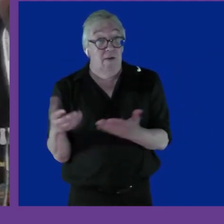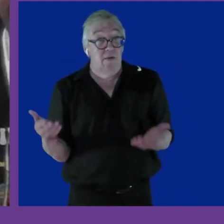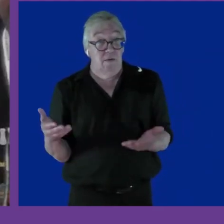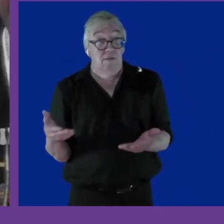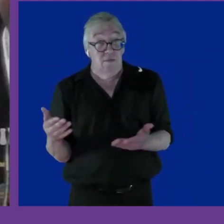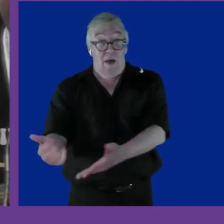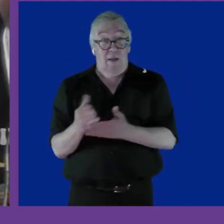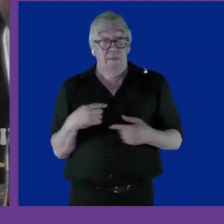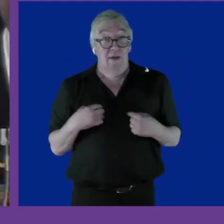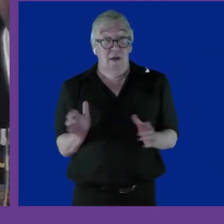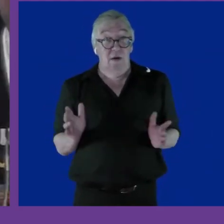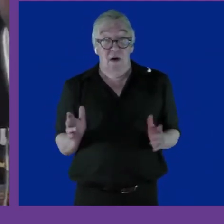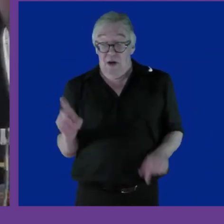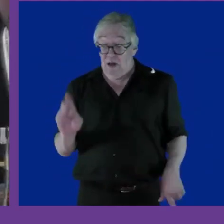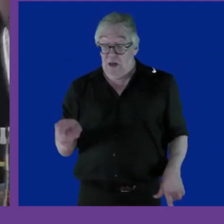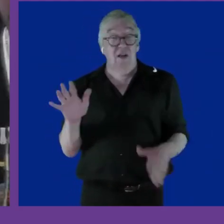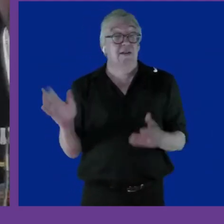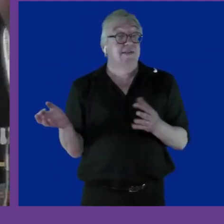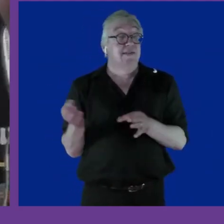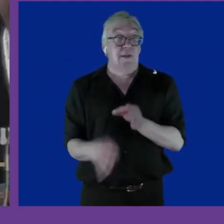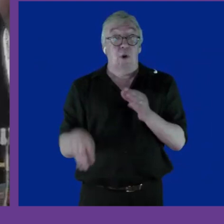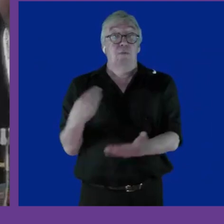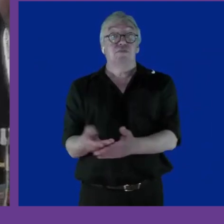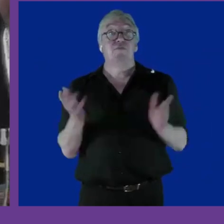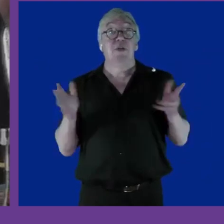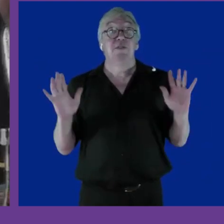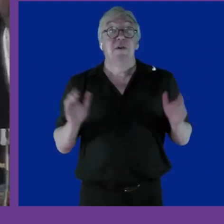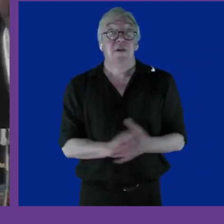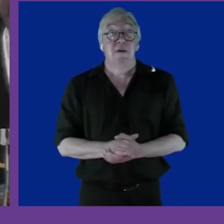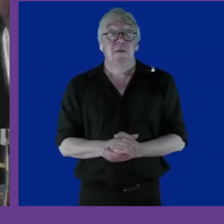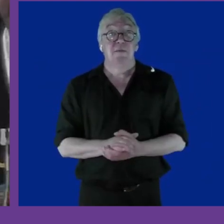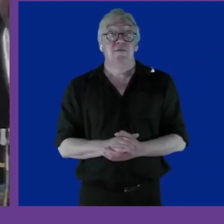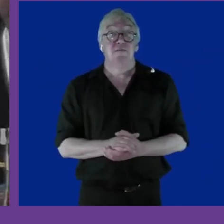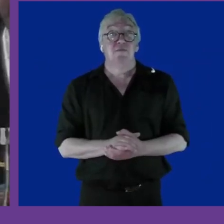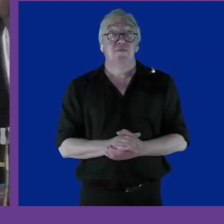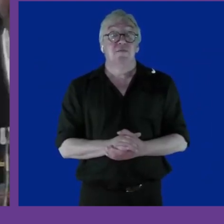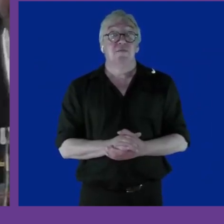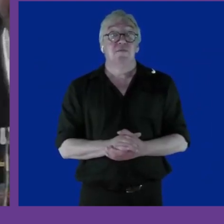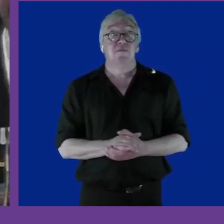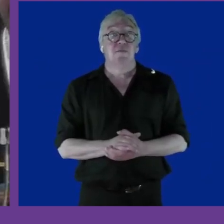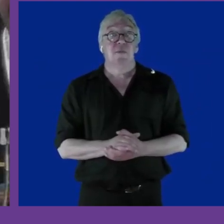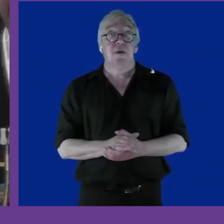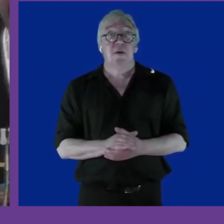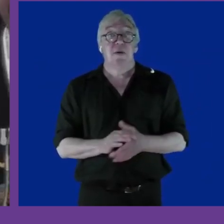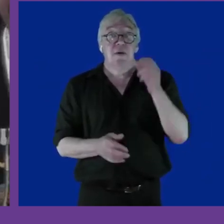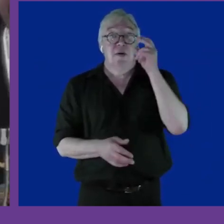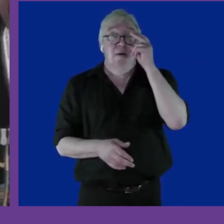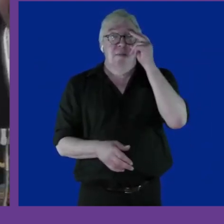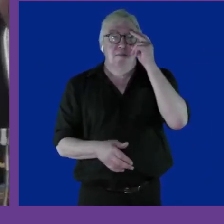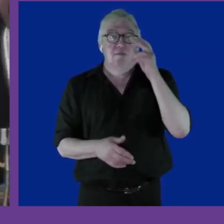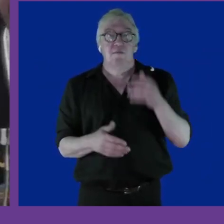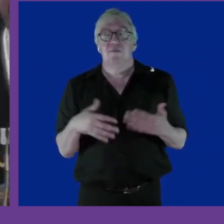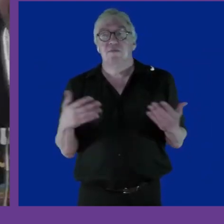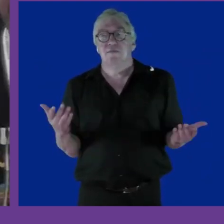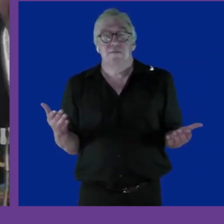where helped me very easily complete my purchase. So ease of